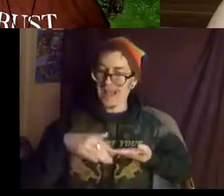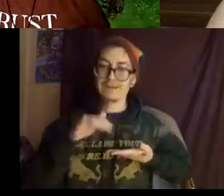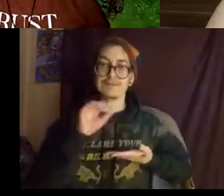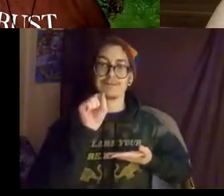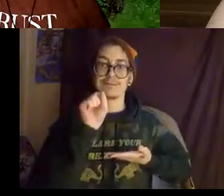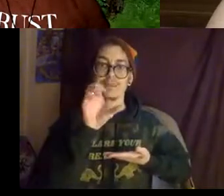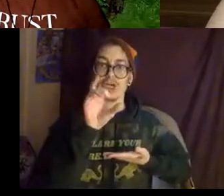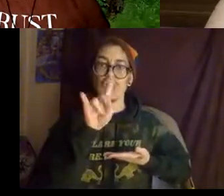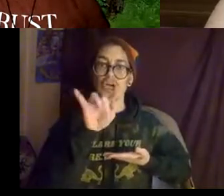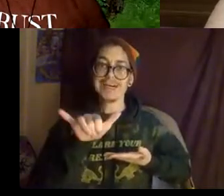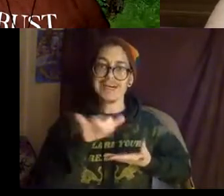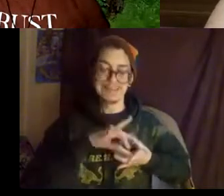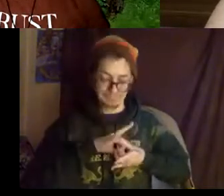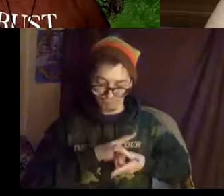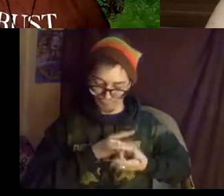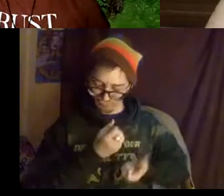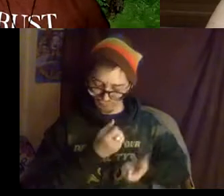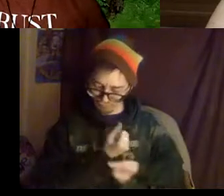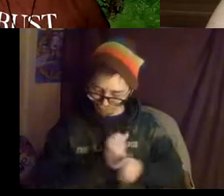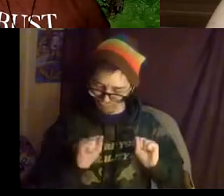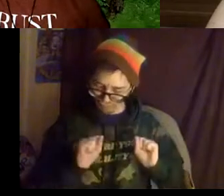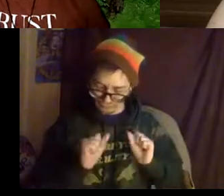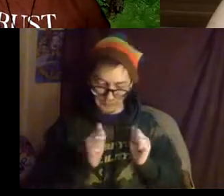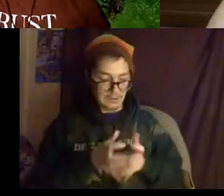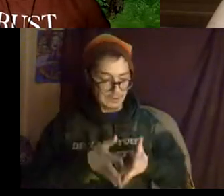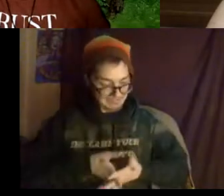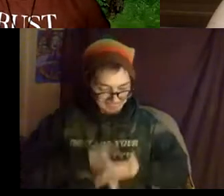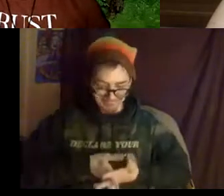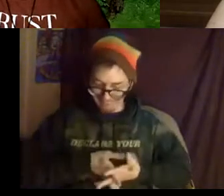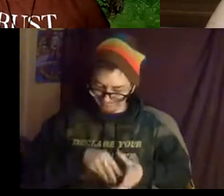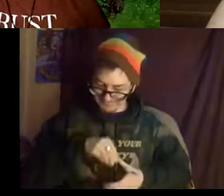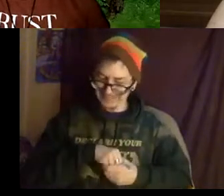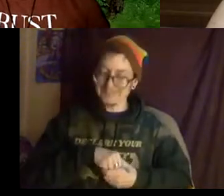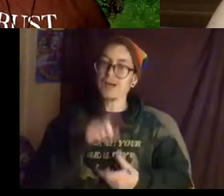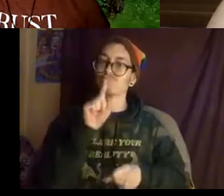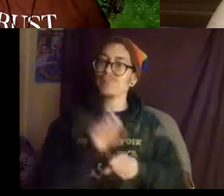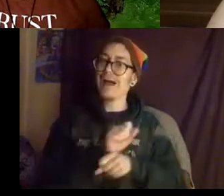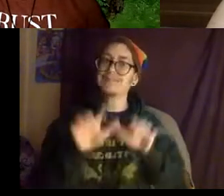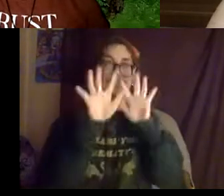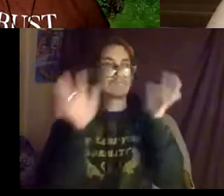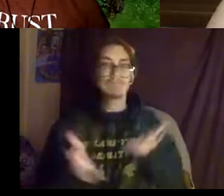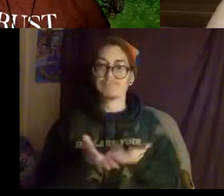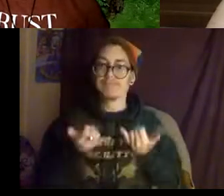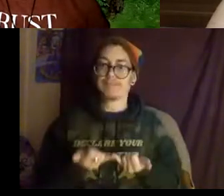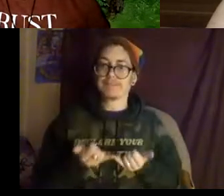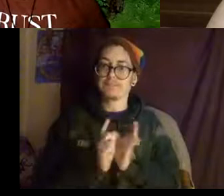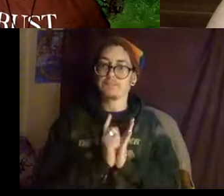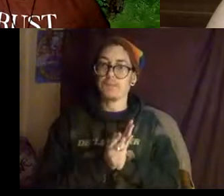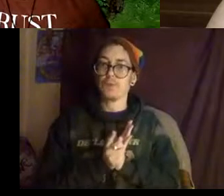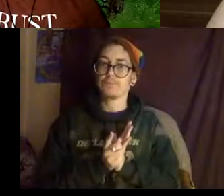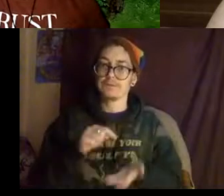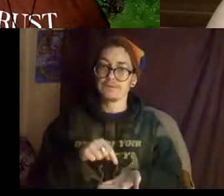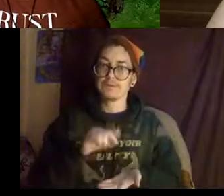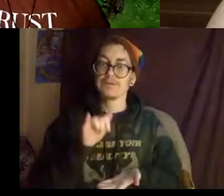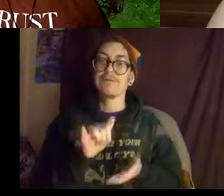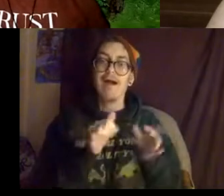gives me the security and safety to feel rooted here